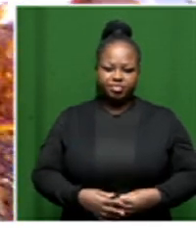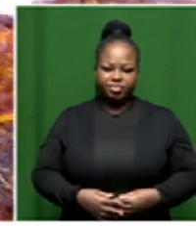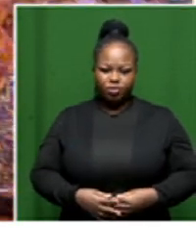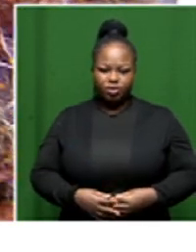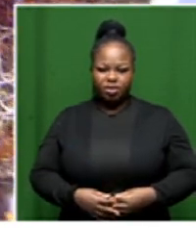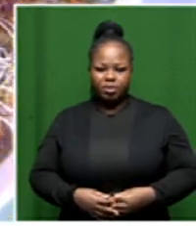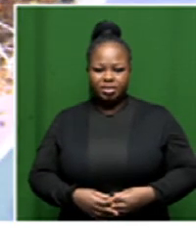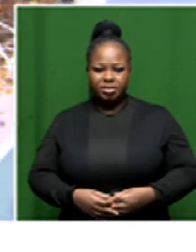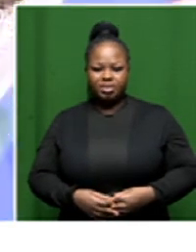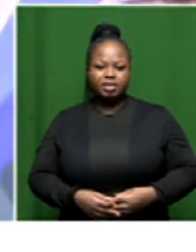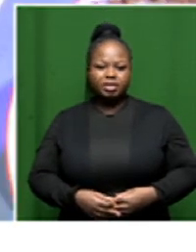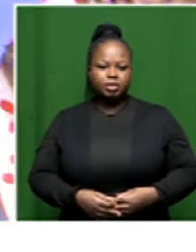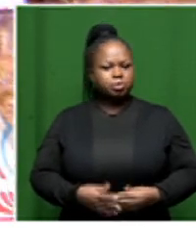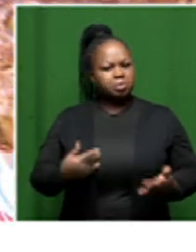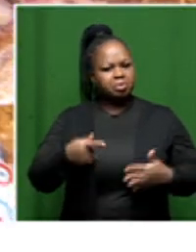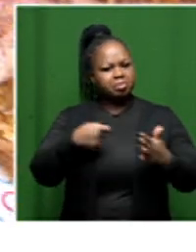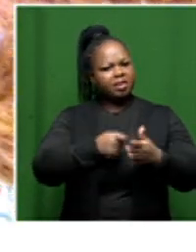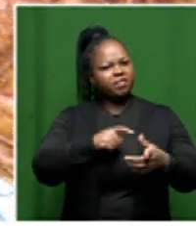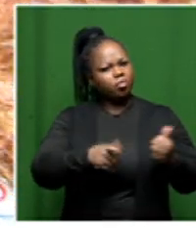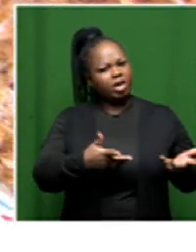So where do you normally source the products?